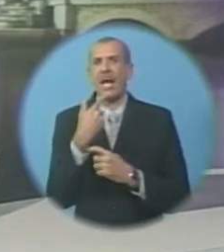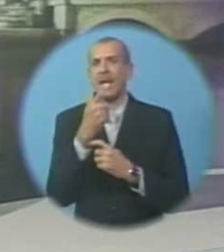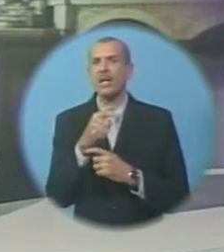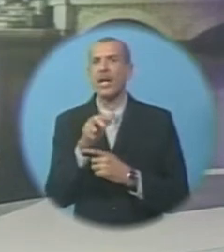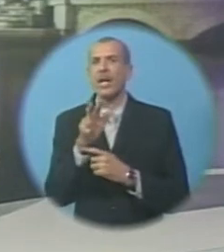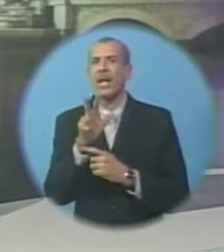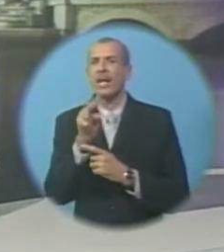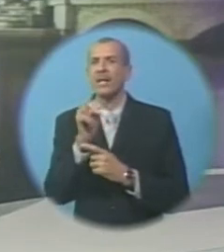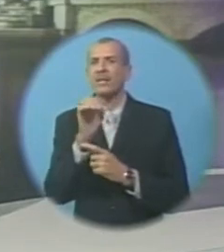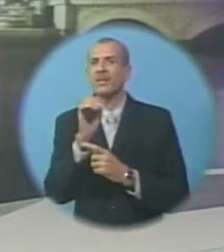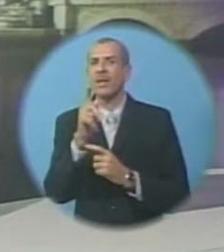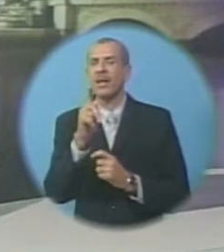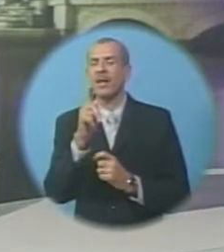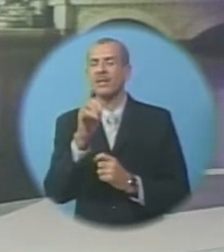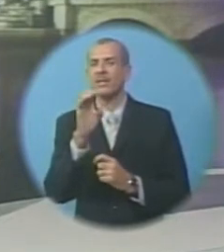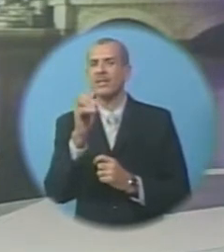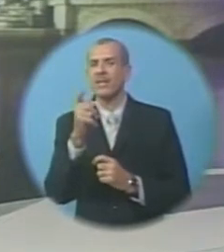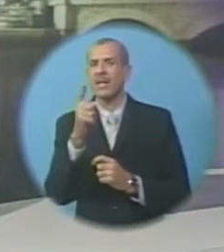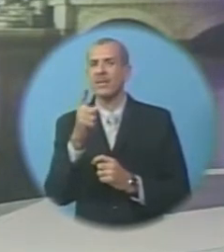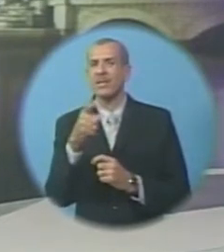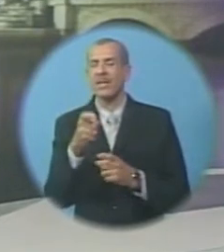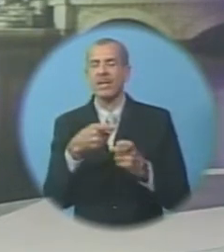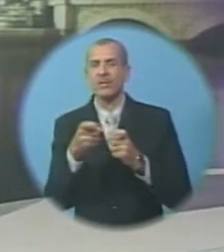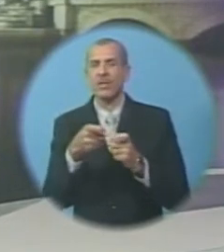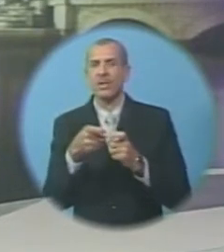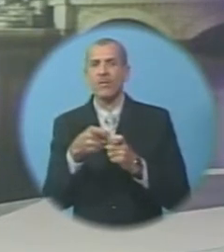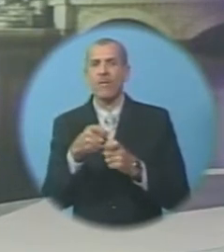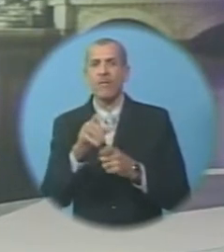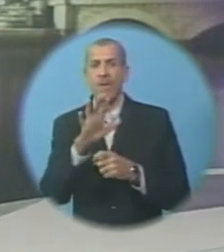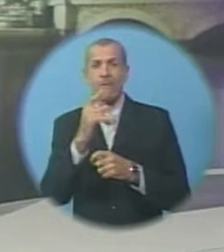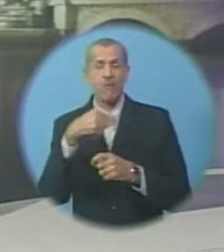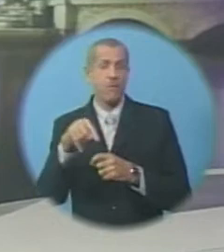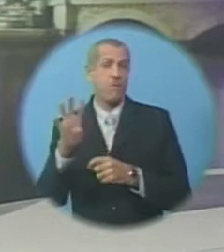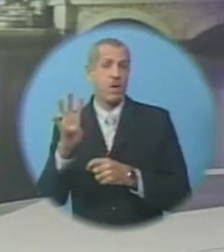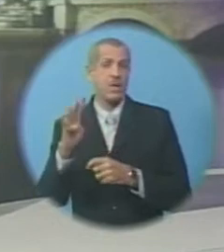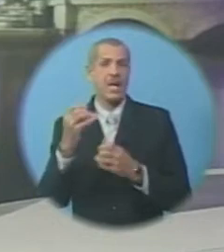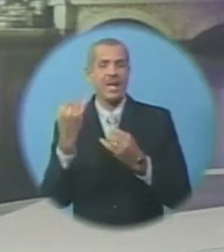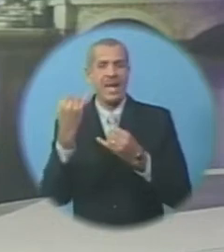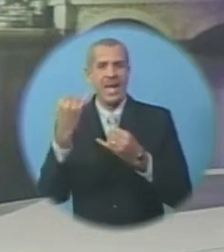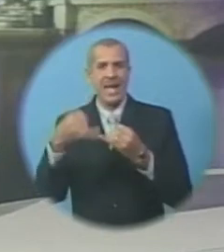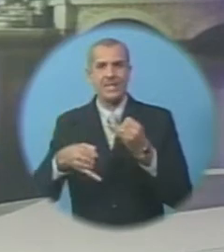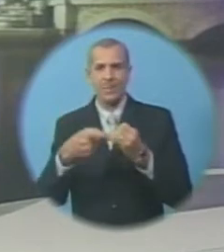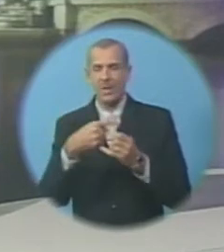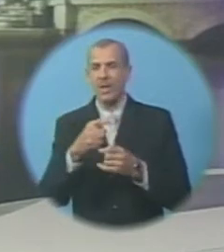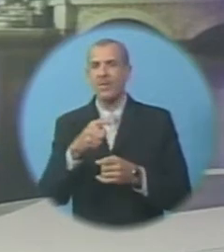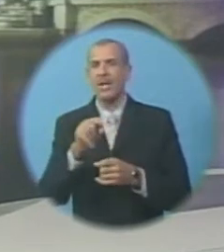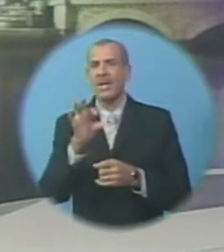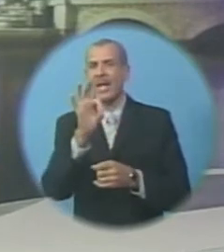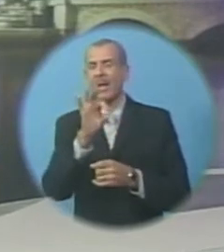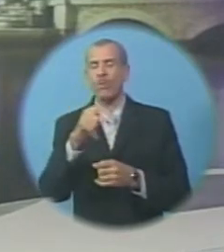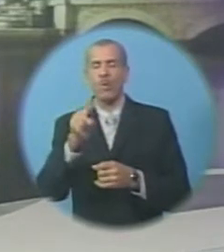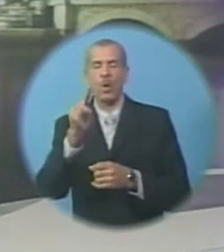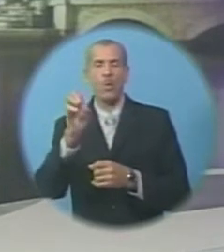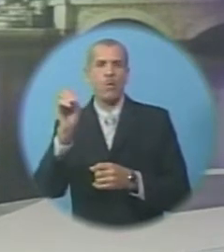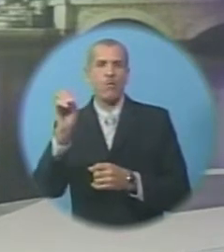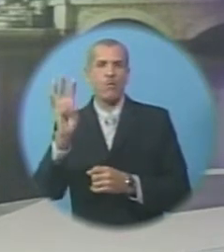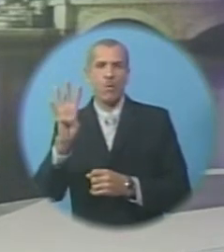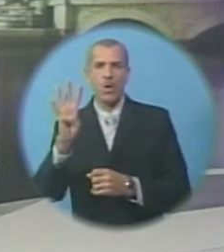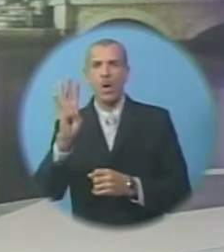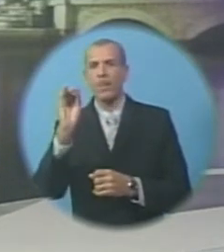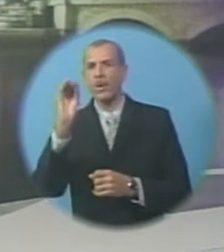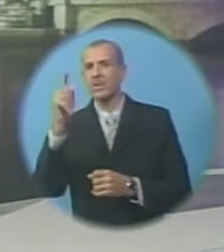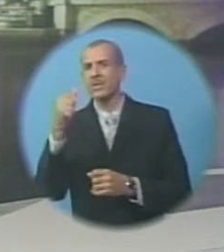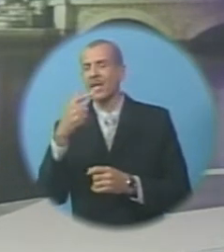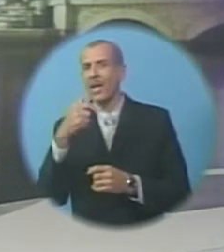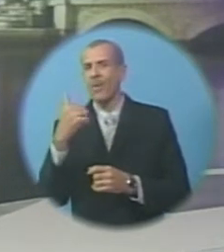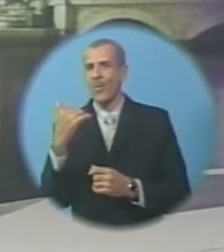Nikolai Charles took charge with the ball taken 5 for 40 as he finished the match with figures of 9 for 104. Then Boucher